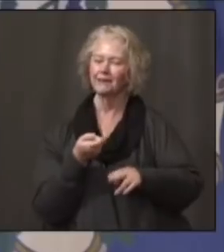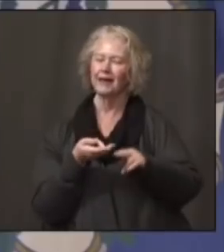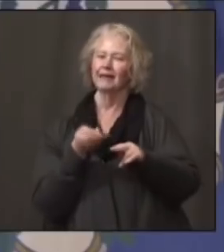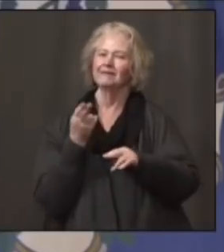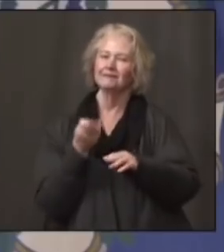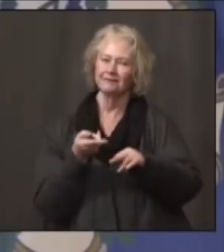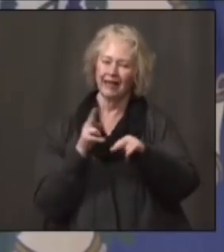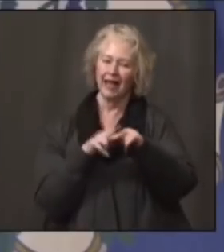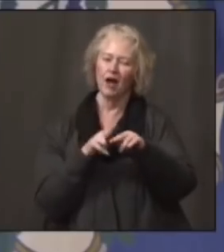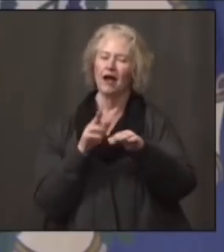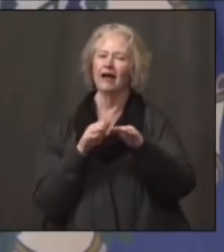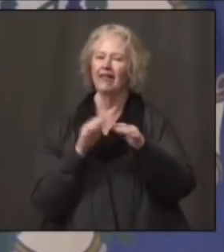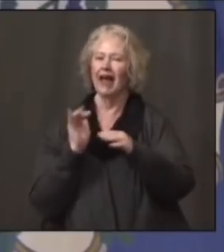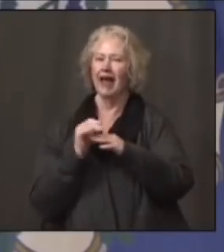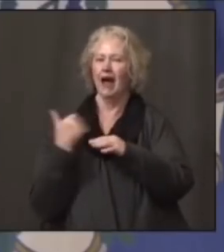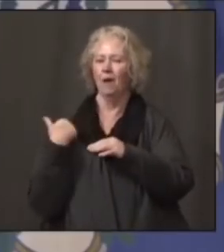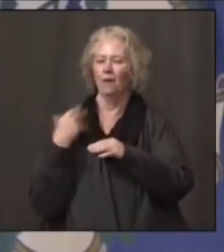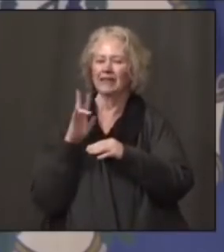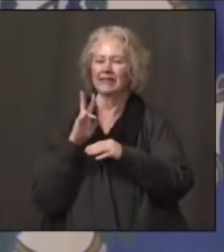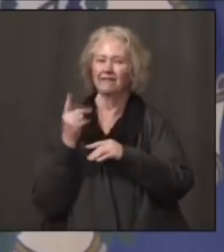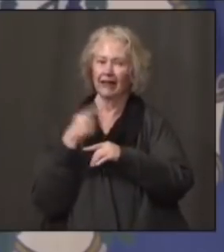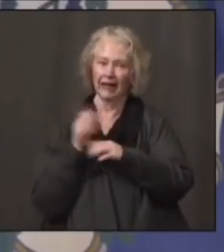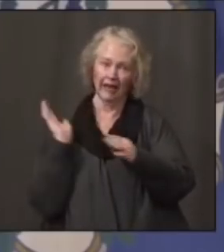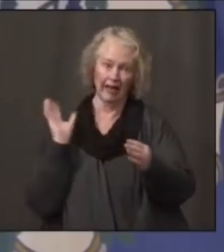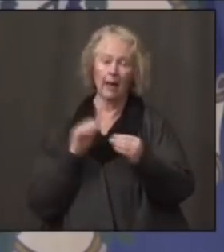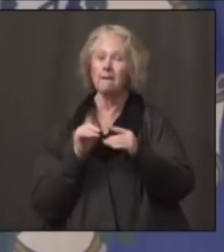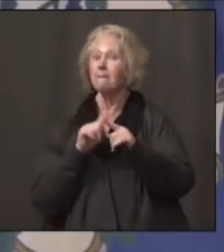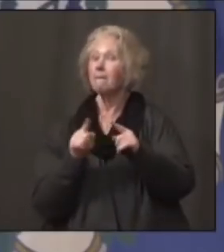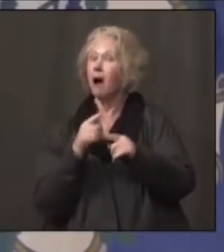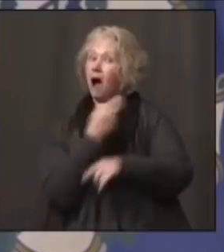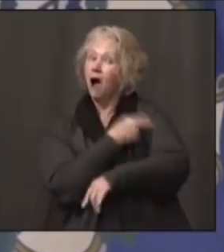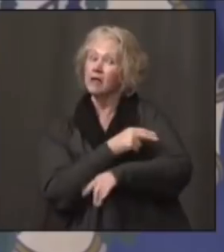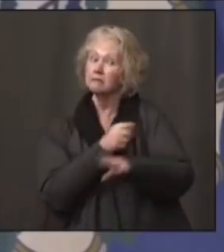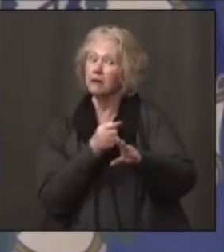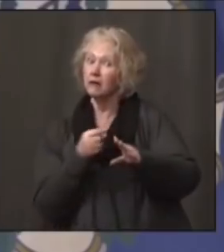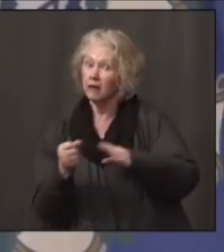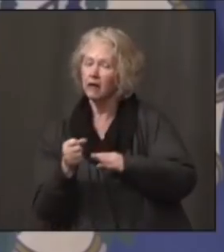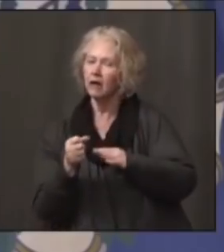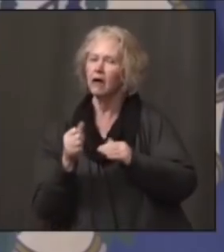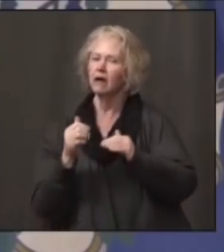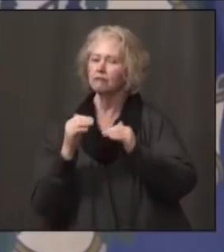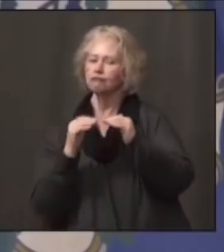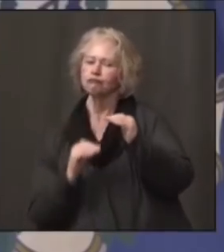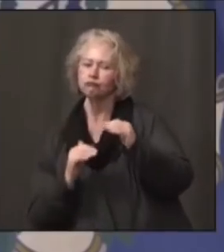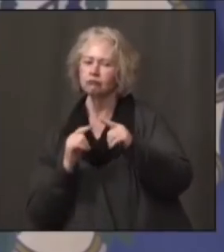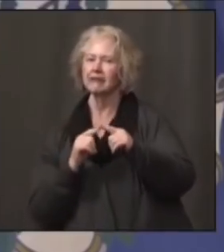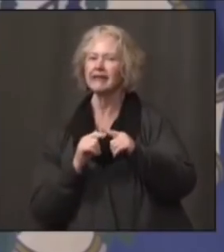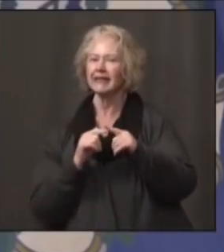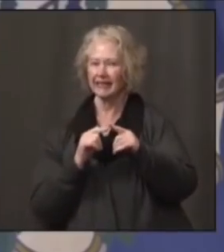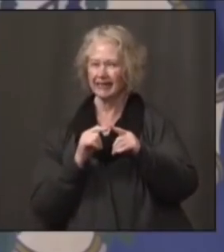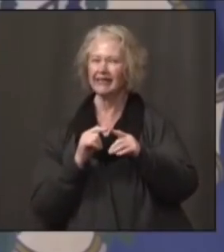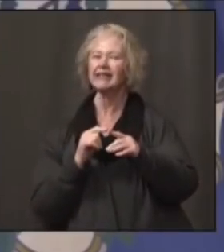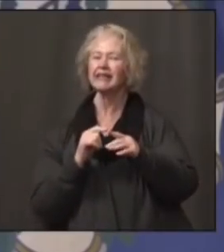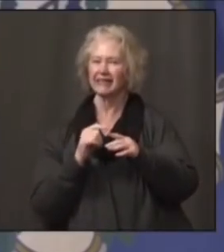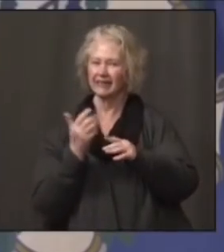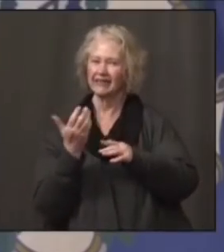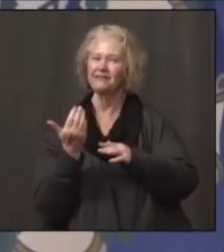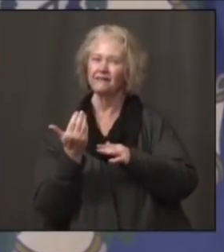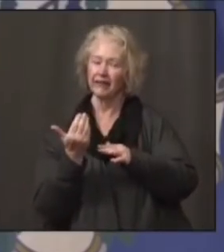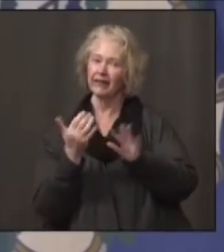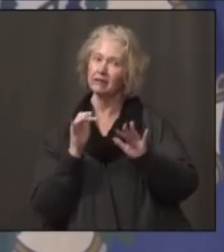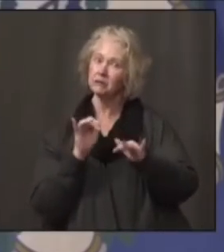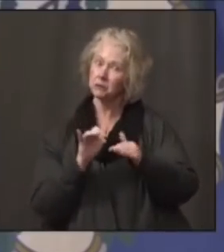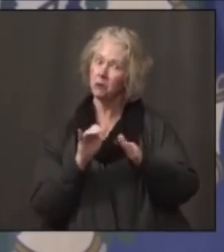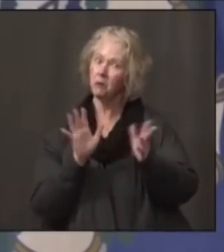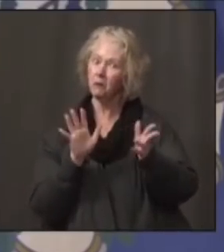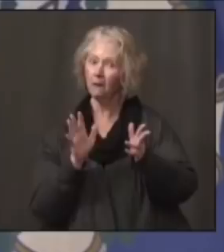average. Hospitalizations down 15. So don't be a day trader, but you can sort of see a